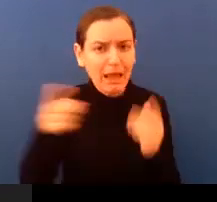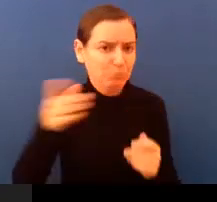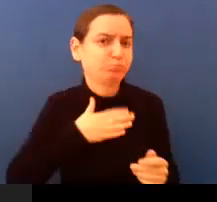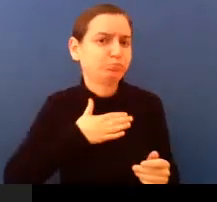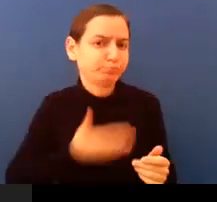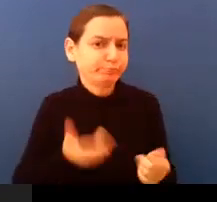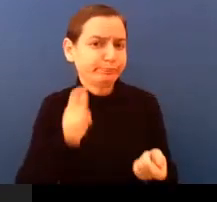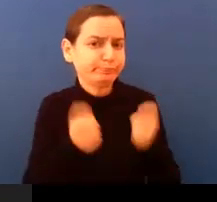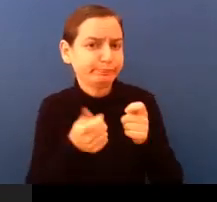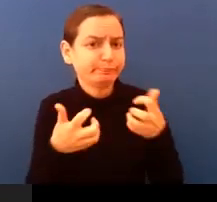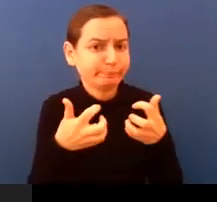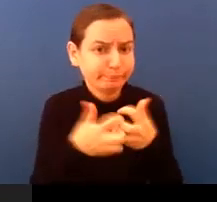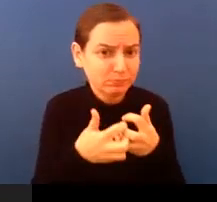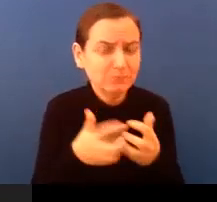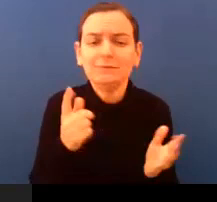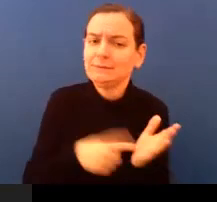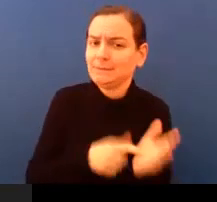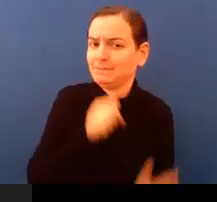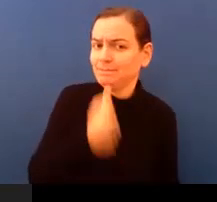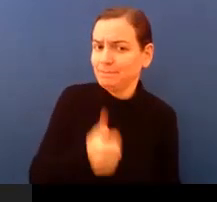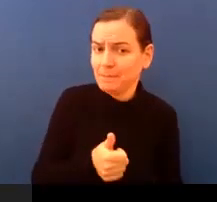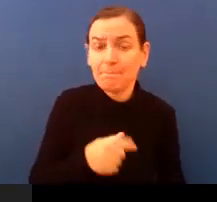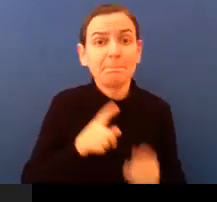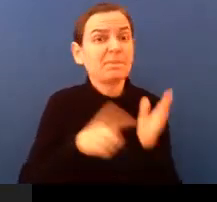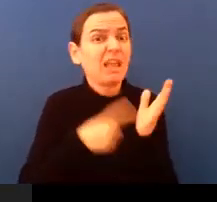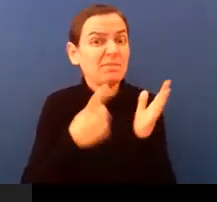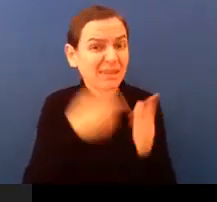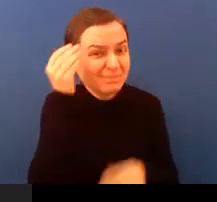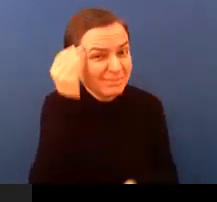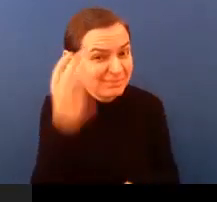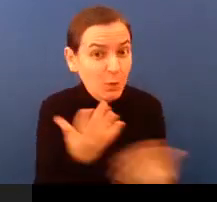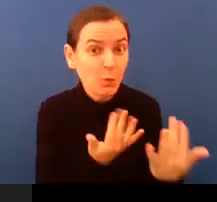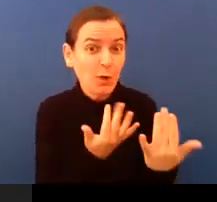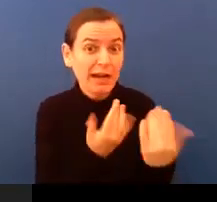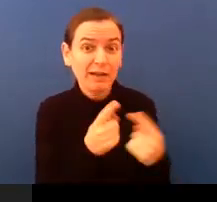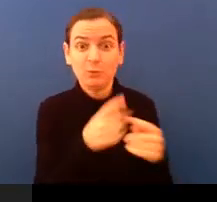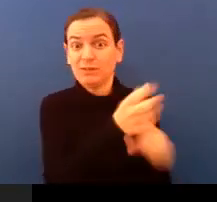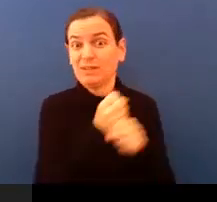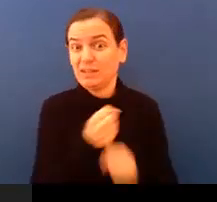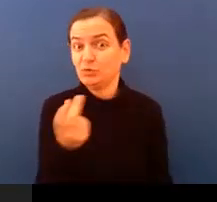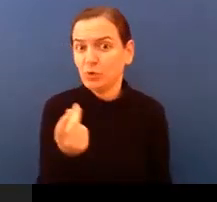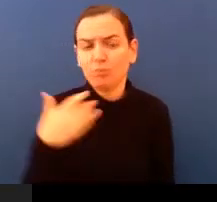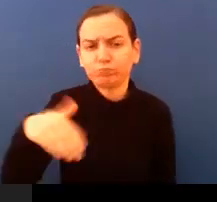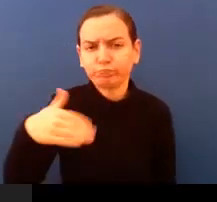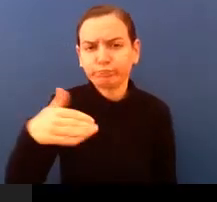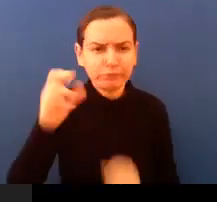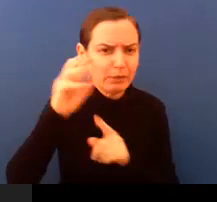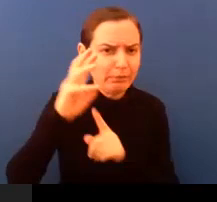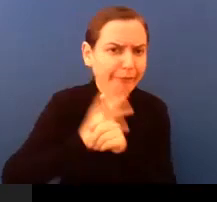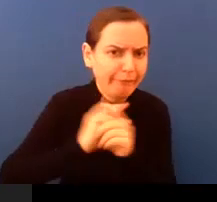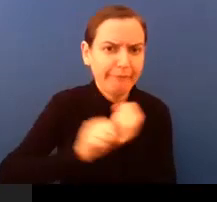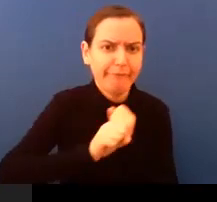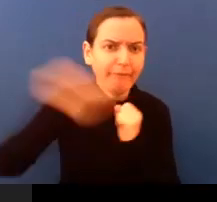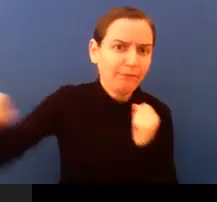of is the climate the dog has been trained in. I know a lot of people think going to Florida to the guide dog school down there